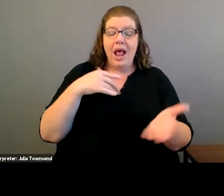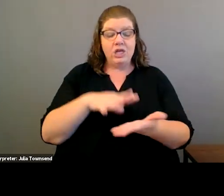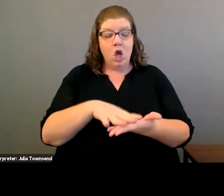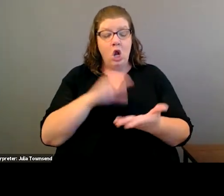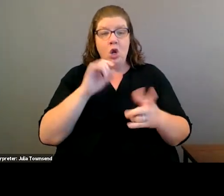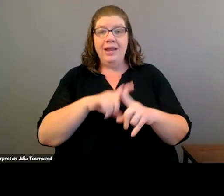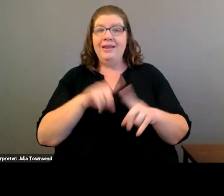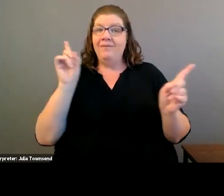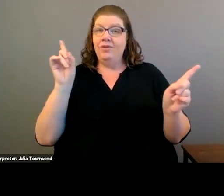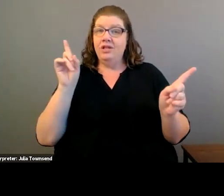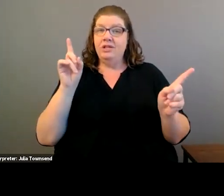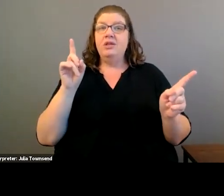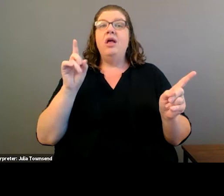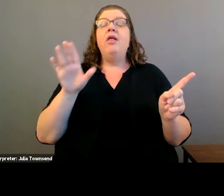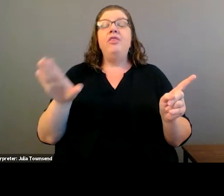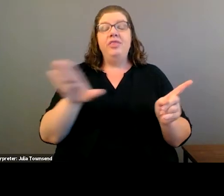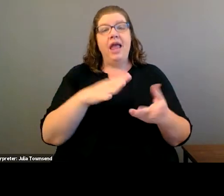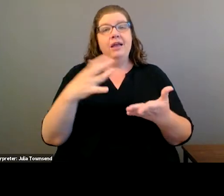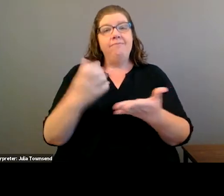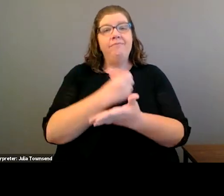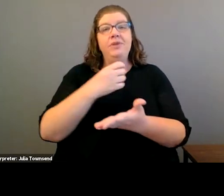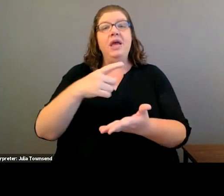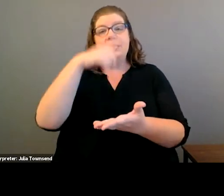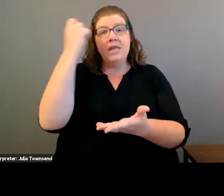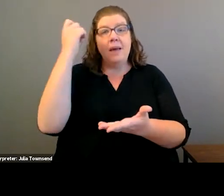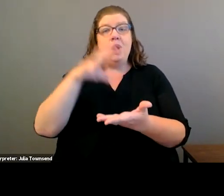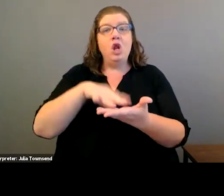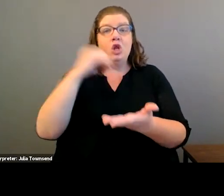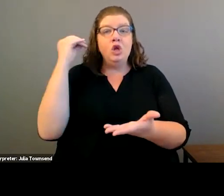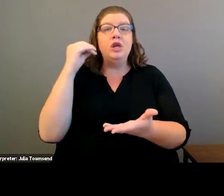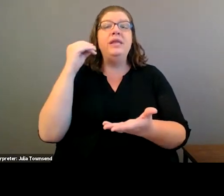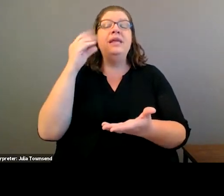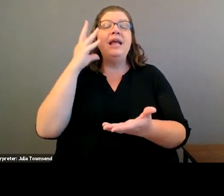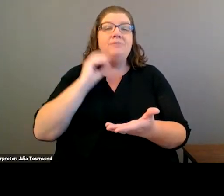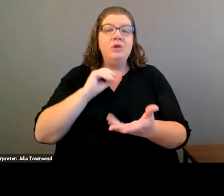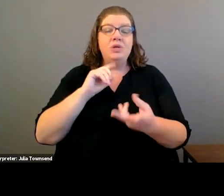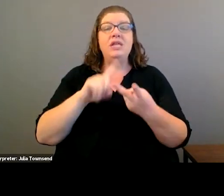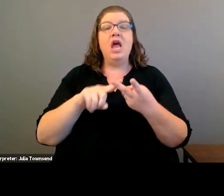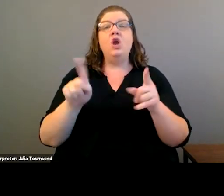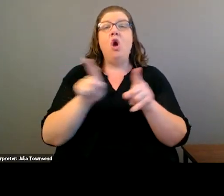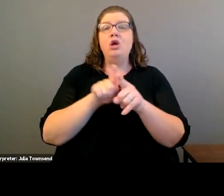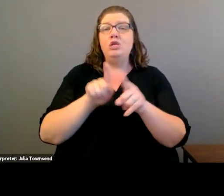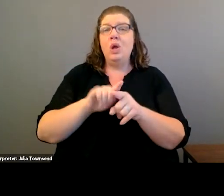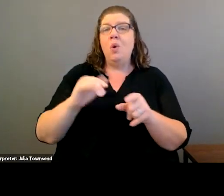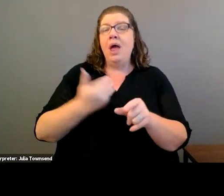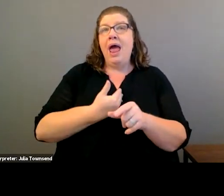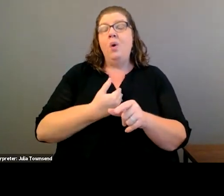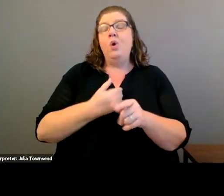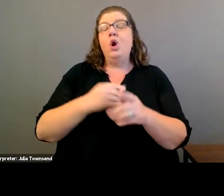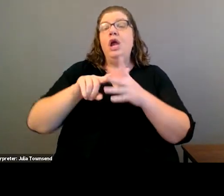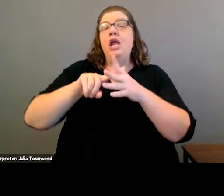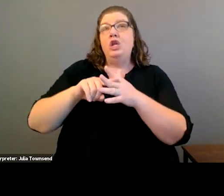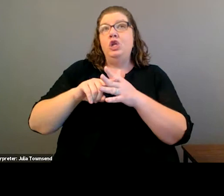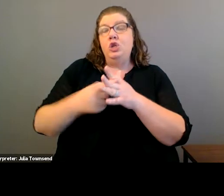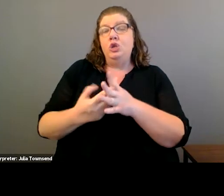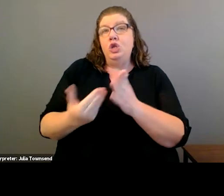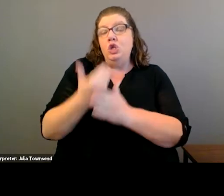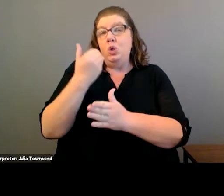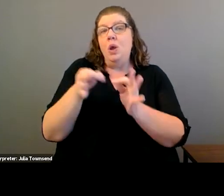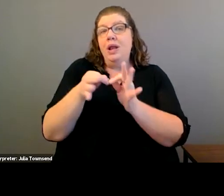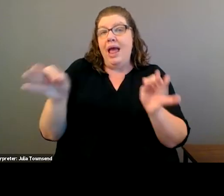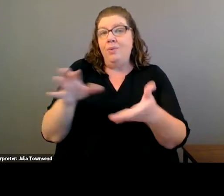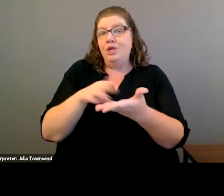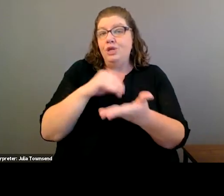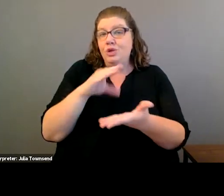that summer learning experience, and also our emergent language learners. And perhaps with the extra